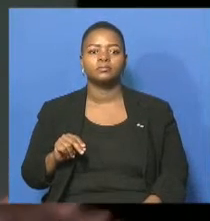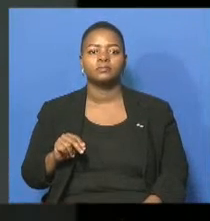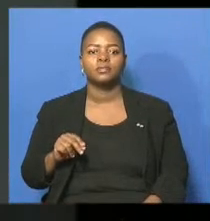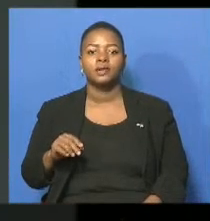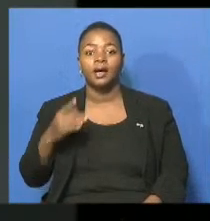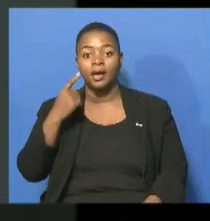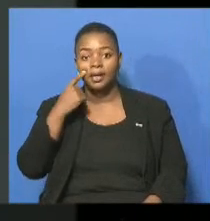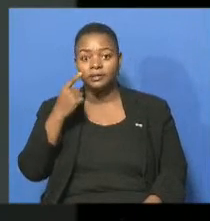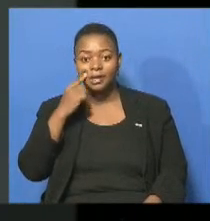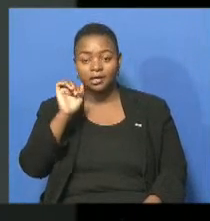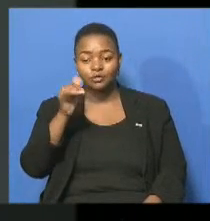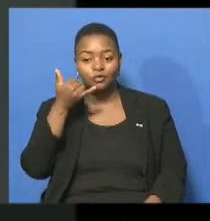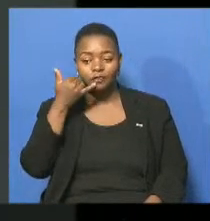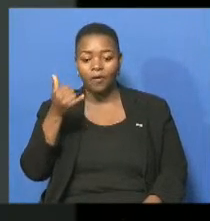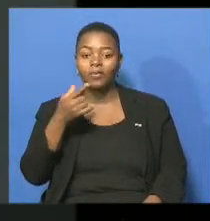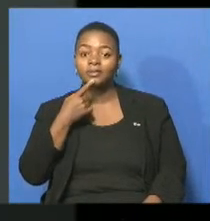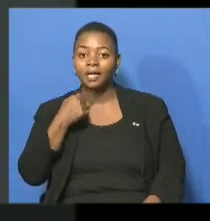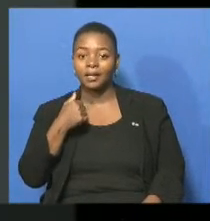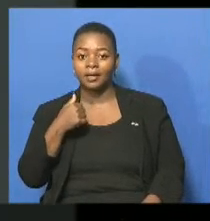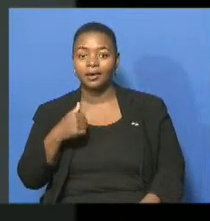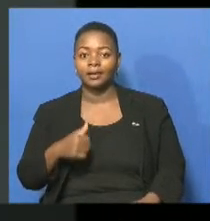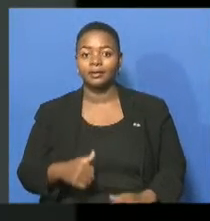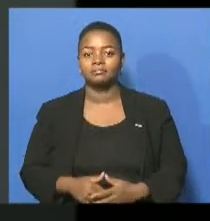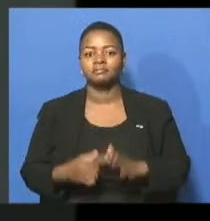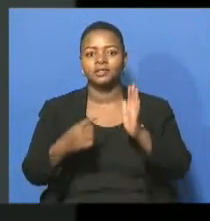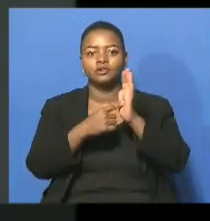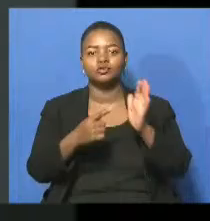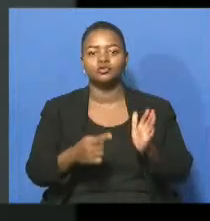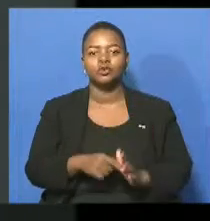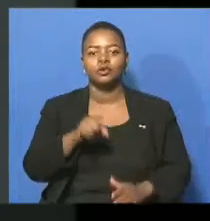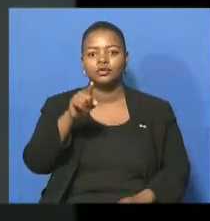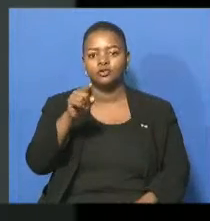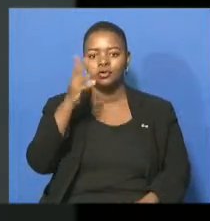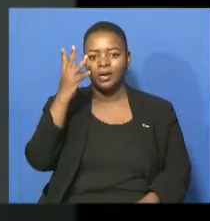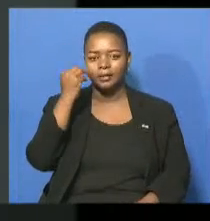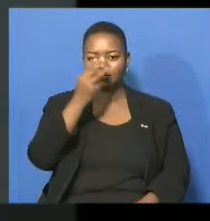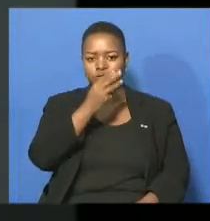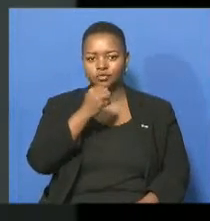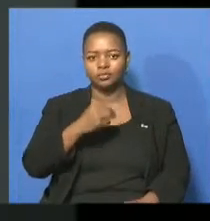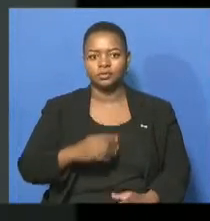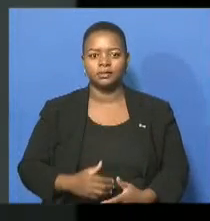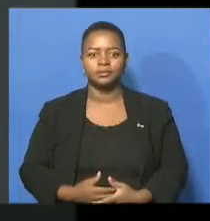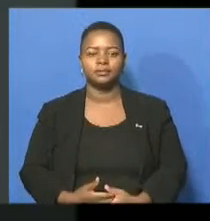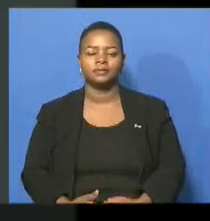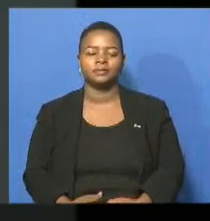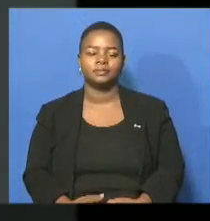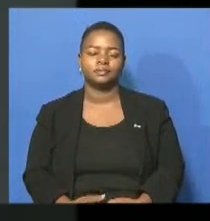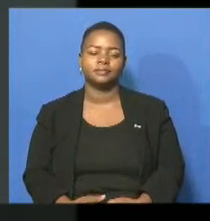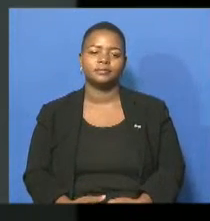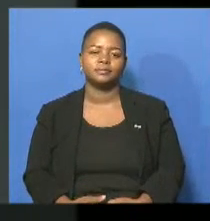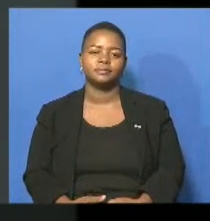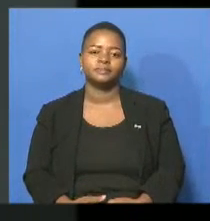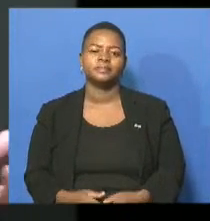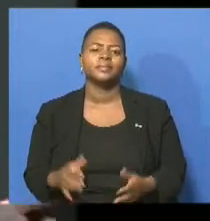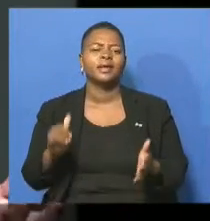your phone and in a super. So that's how far